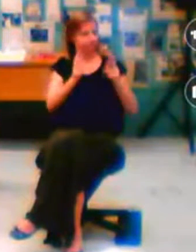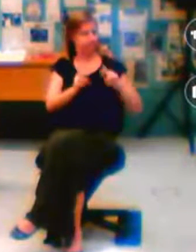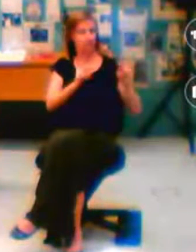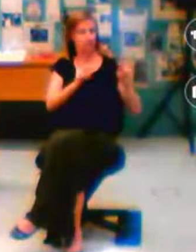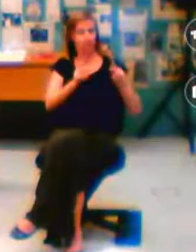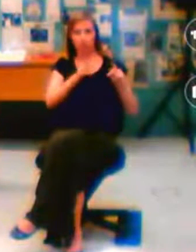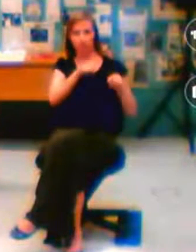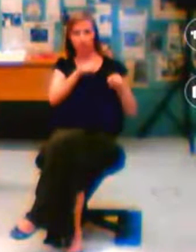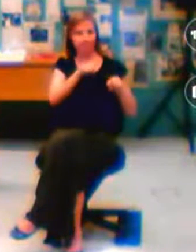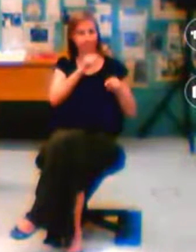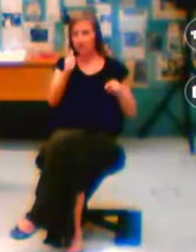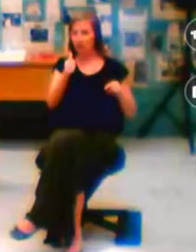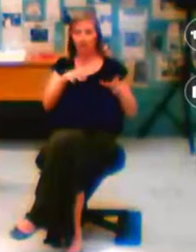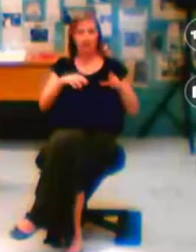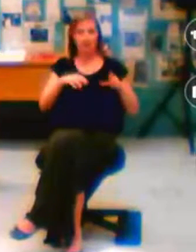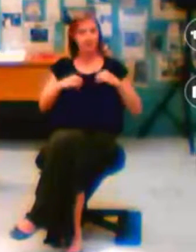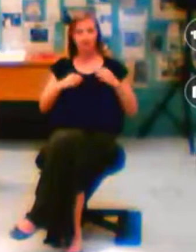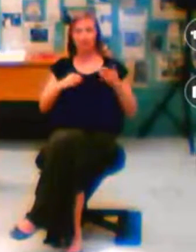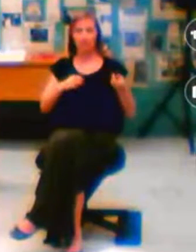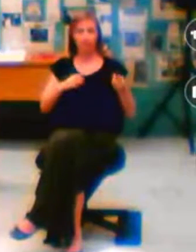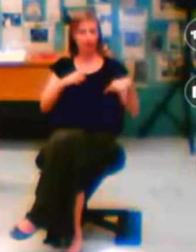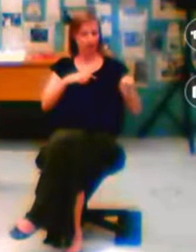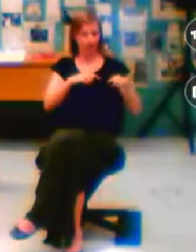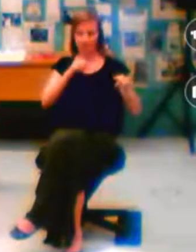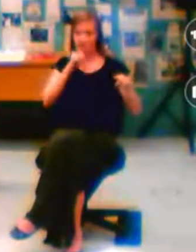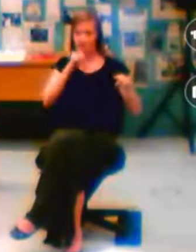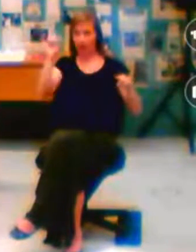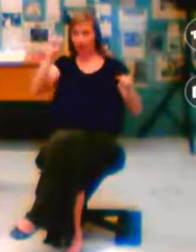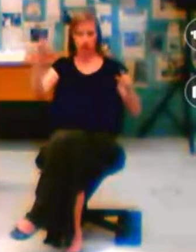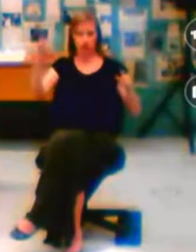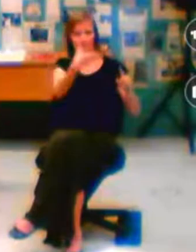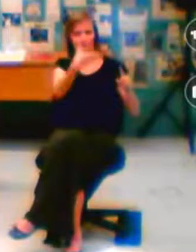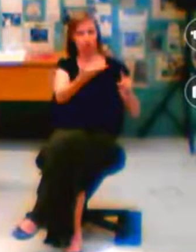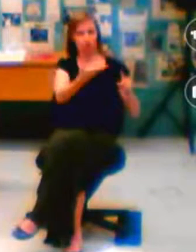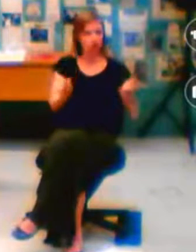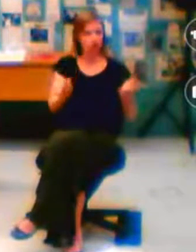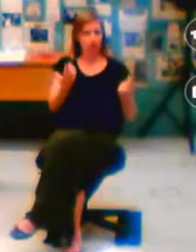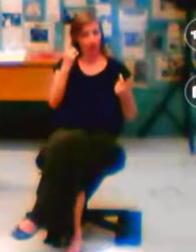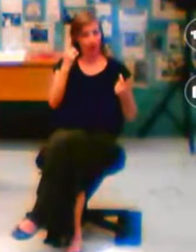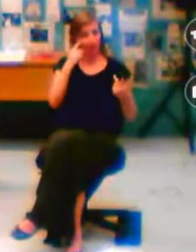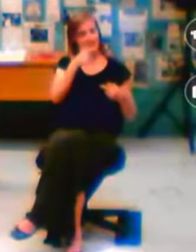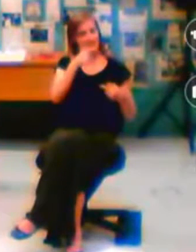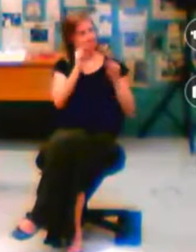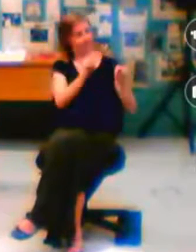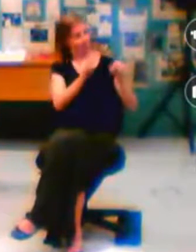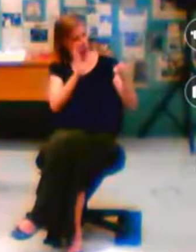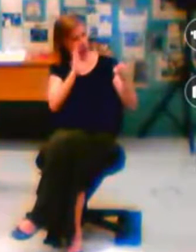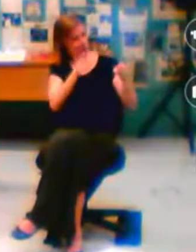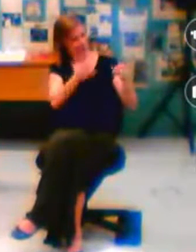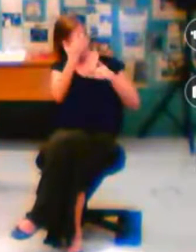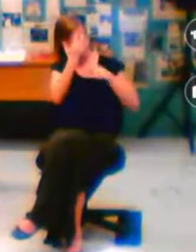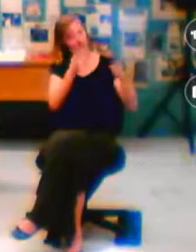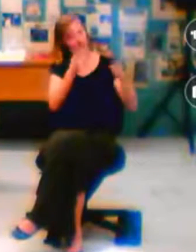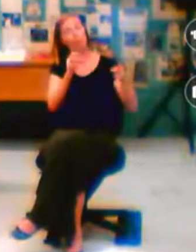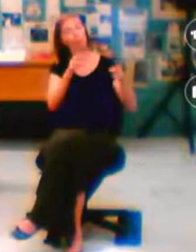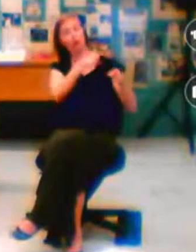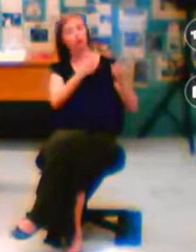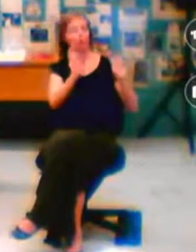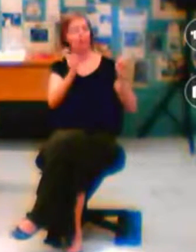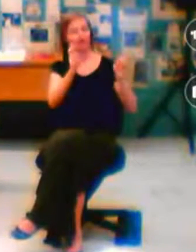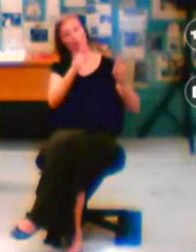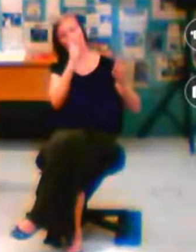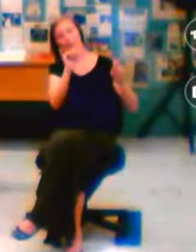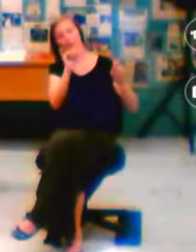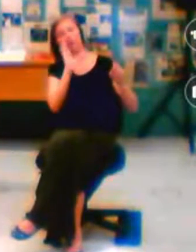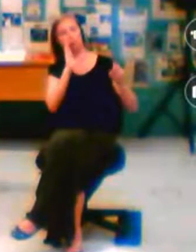do. What Obamacare was trying to do was, first of all, to take care of the fact that there were people who